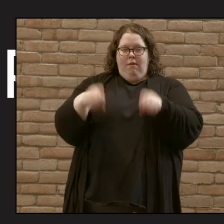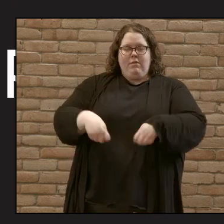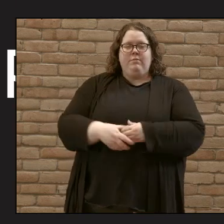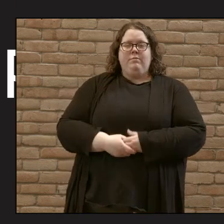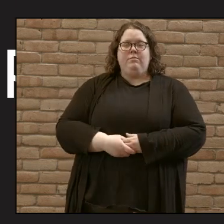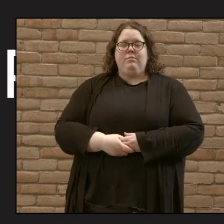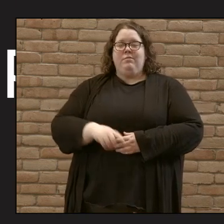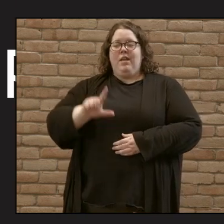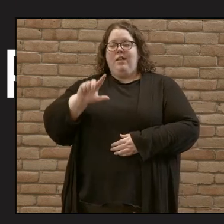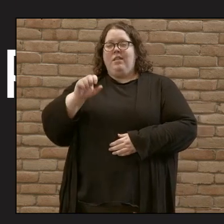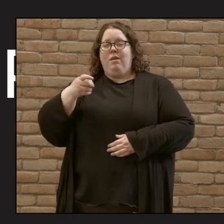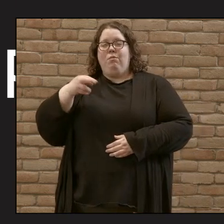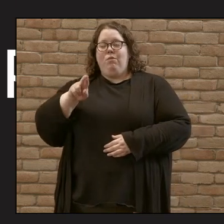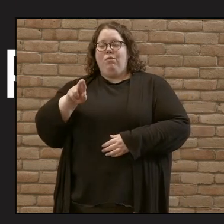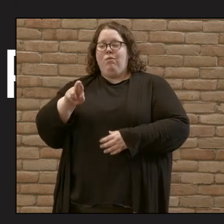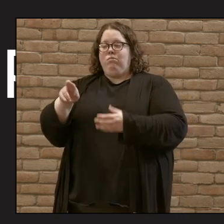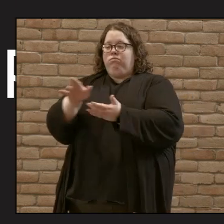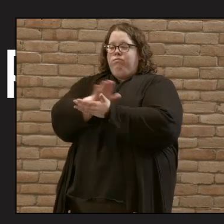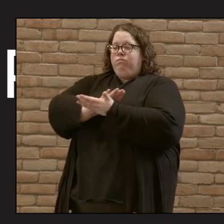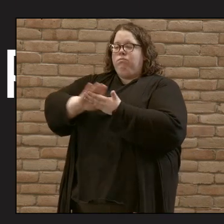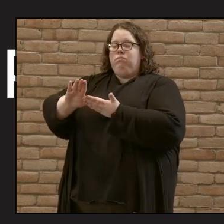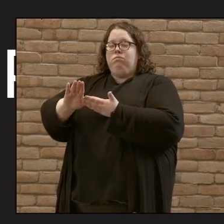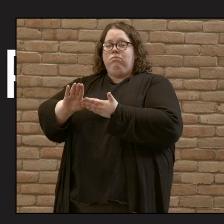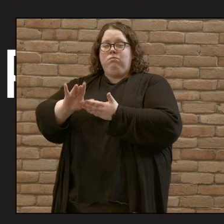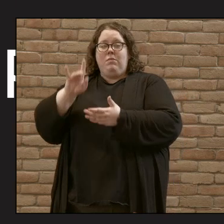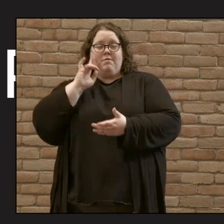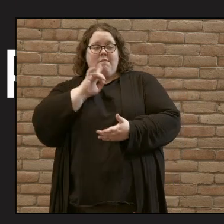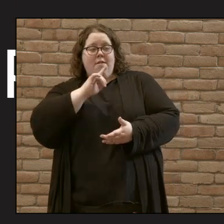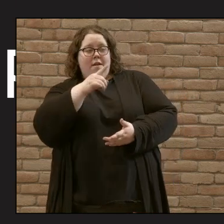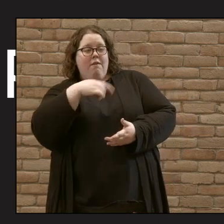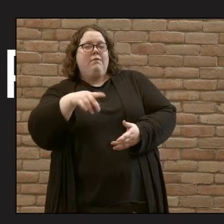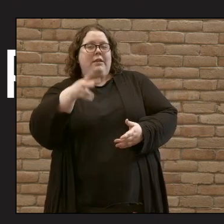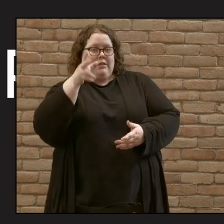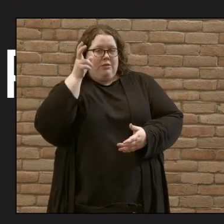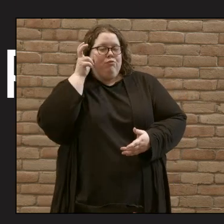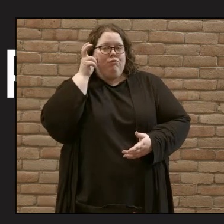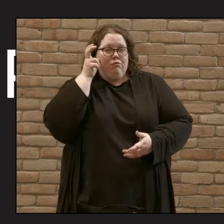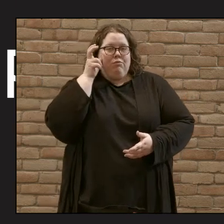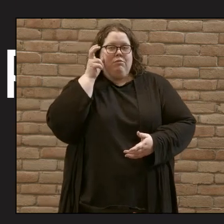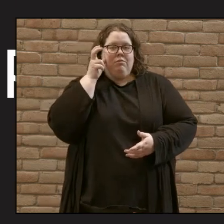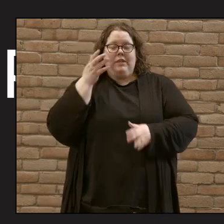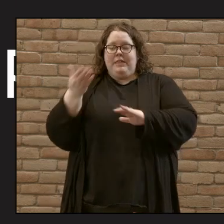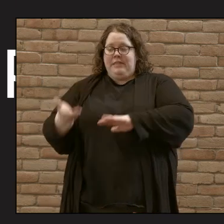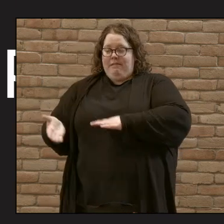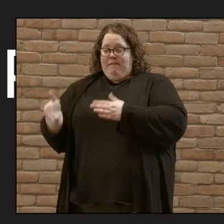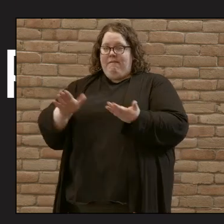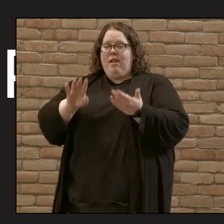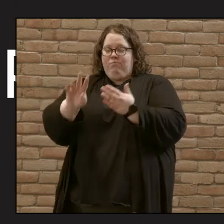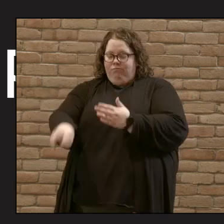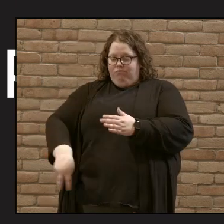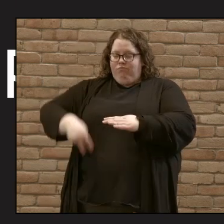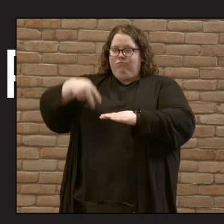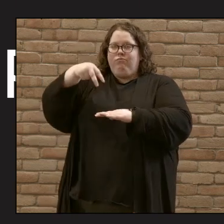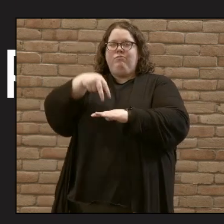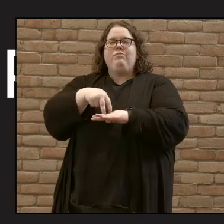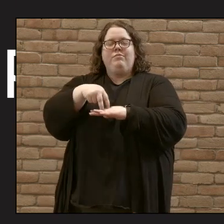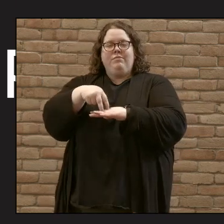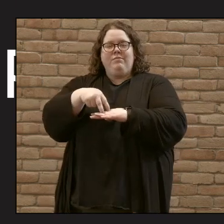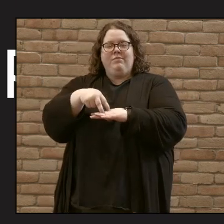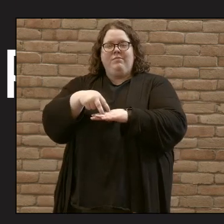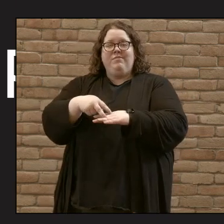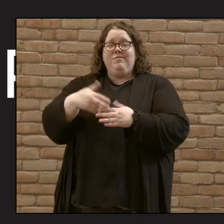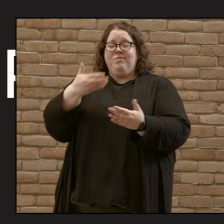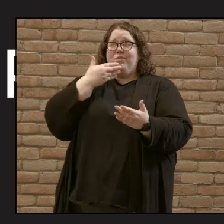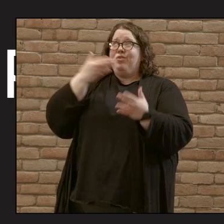deaf hear, the dead are raised, and the good news is